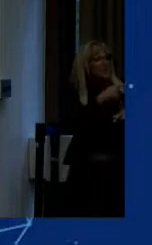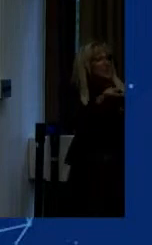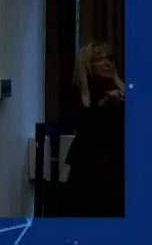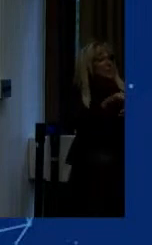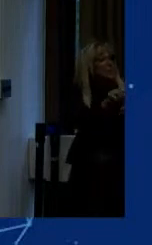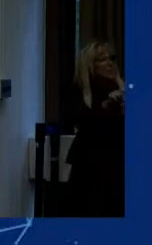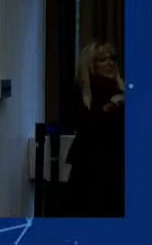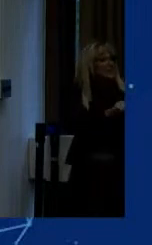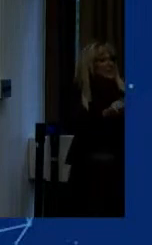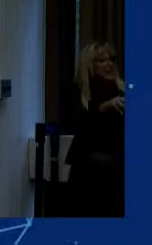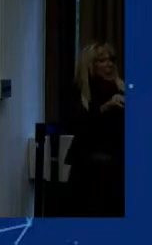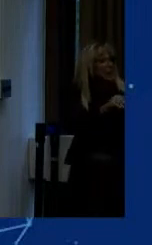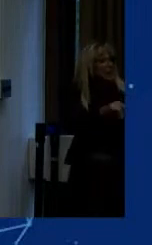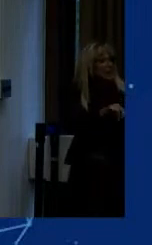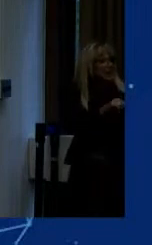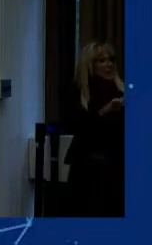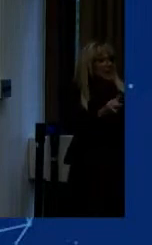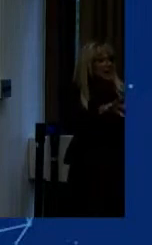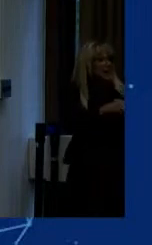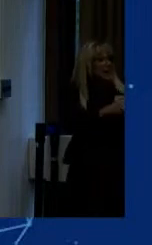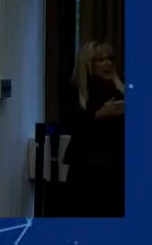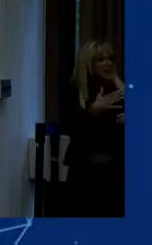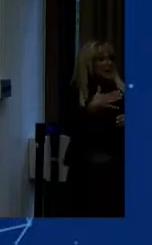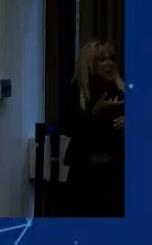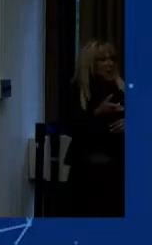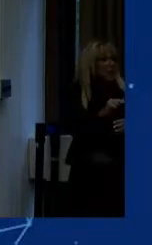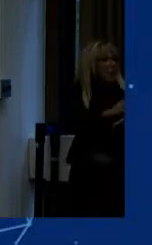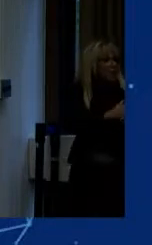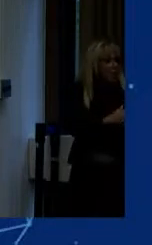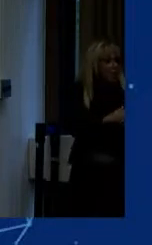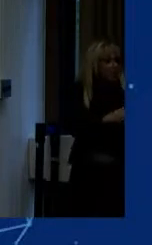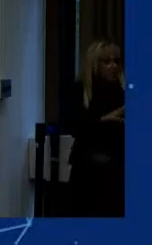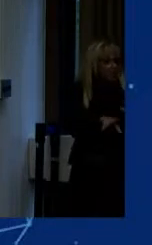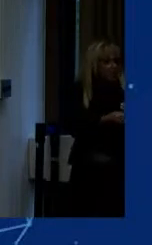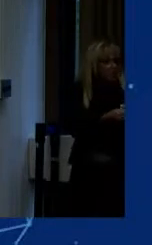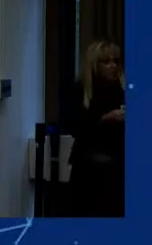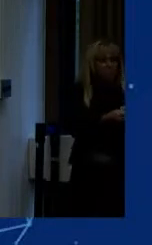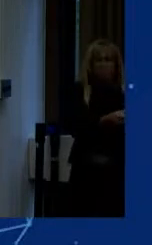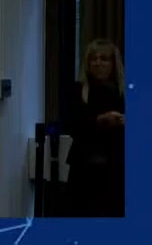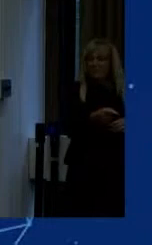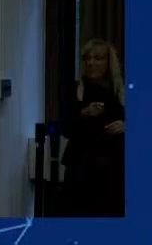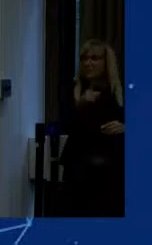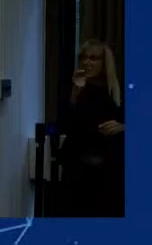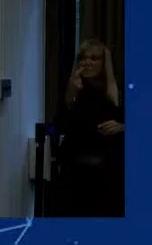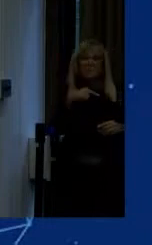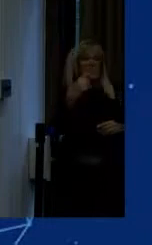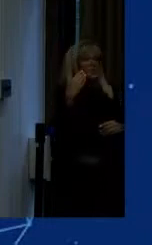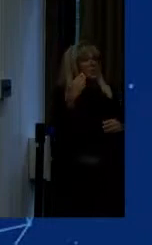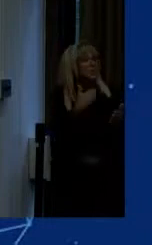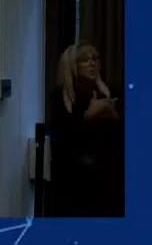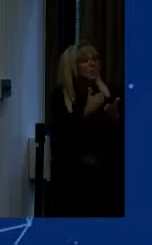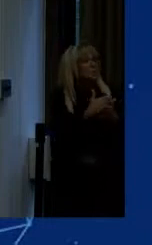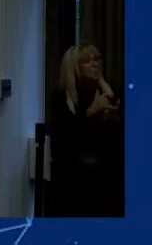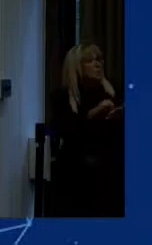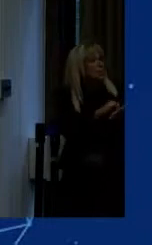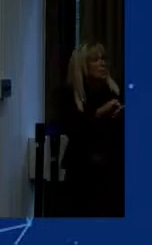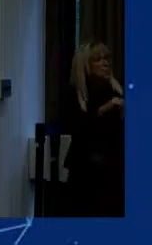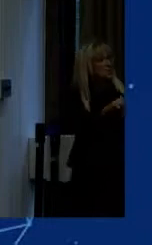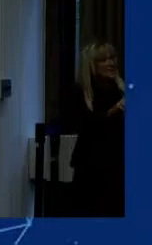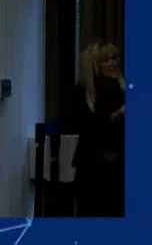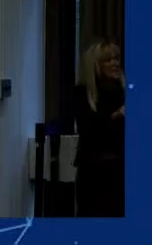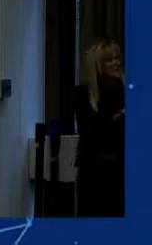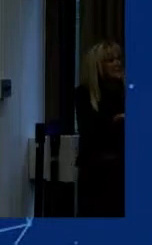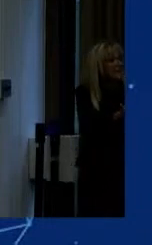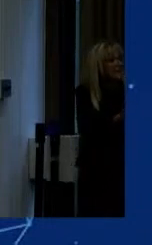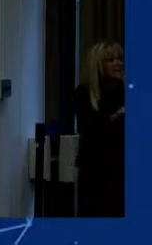Standards. But I added my own piece because we know from the new New York State Standards